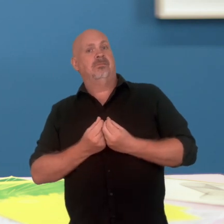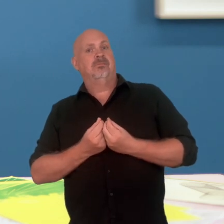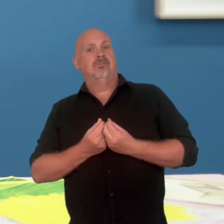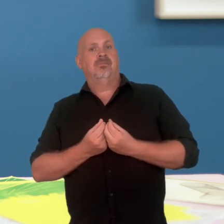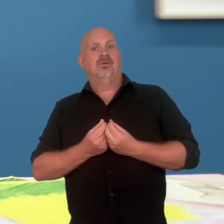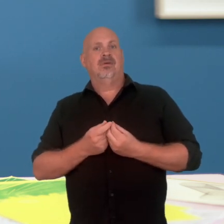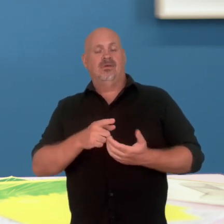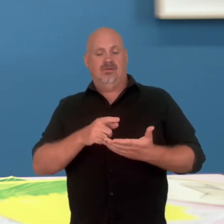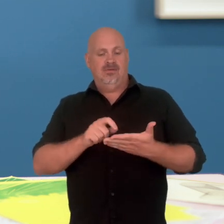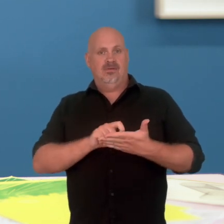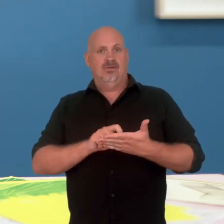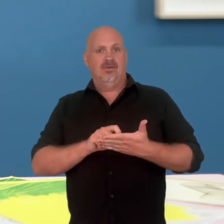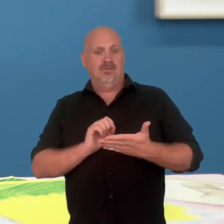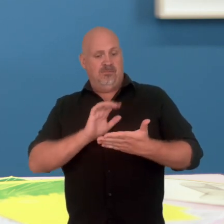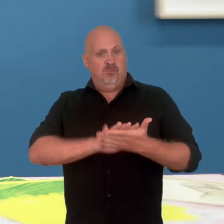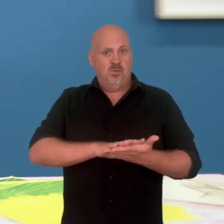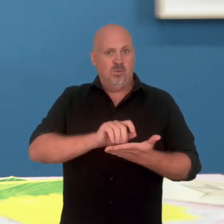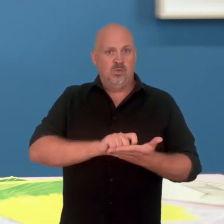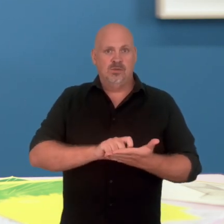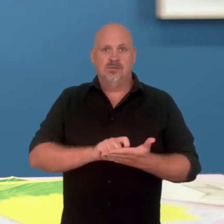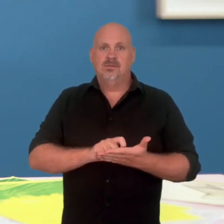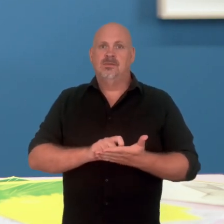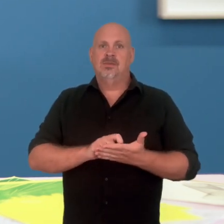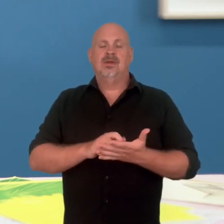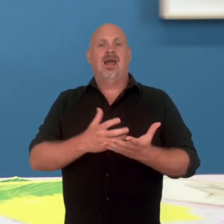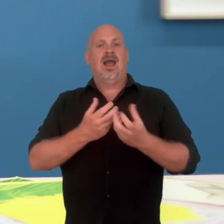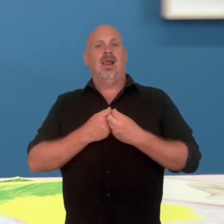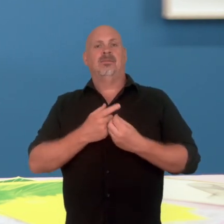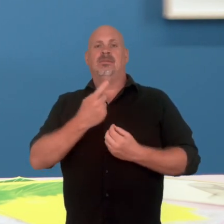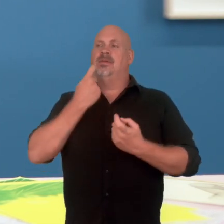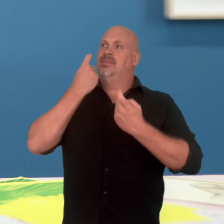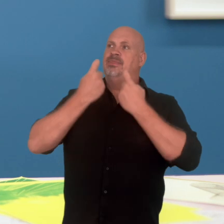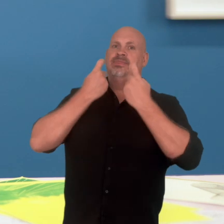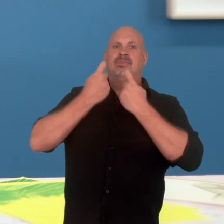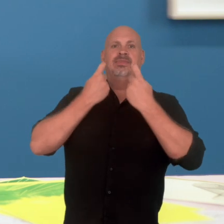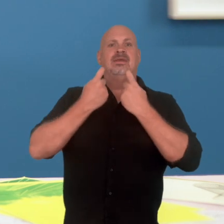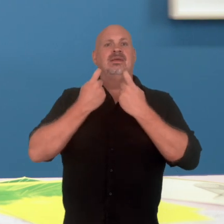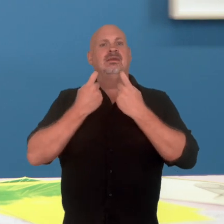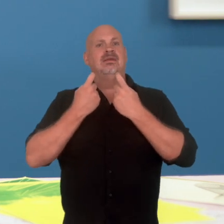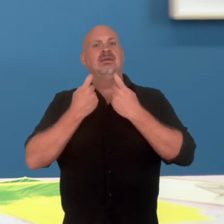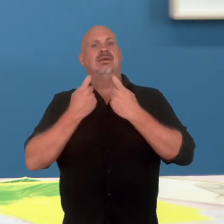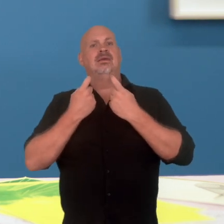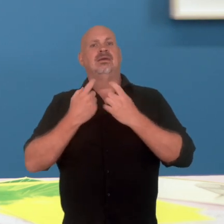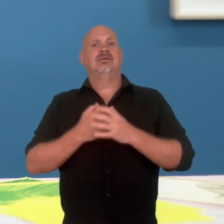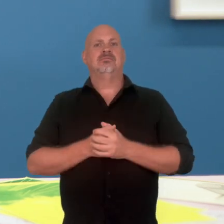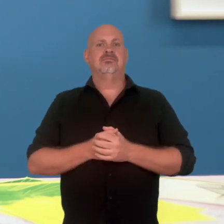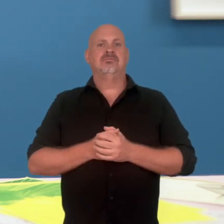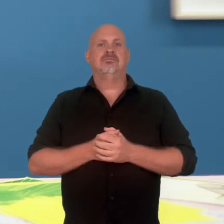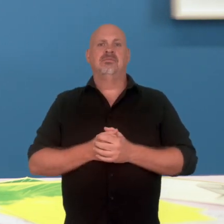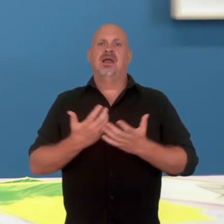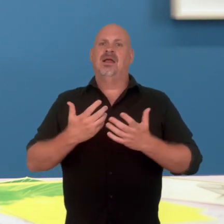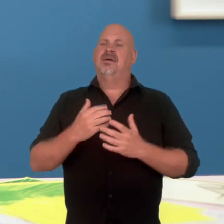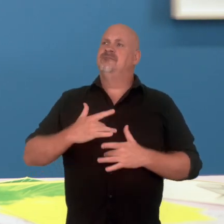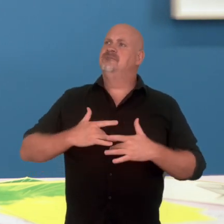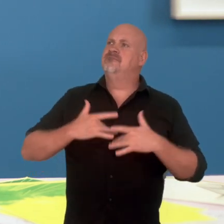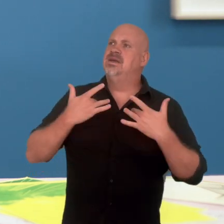page. So take some time to think about this, and if there are any specific feelings